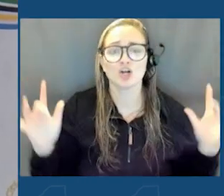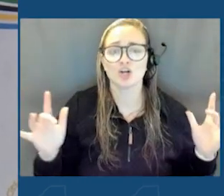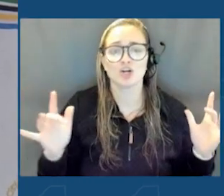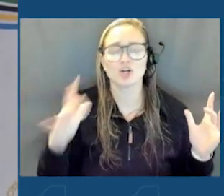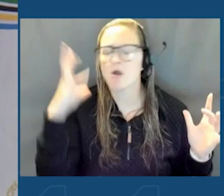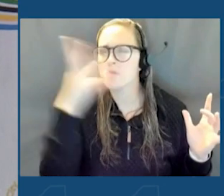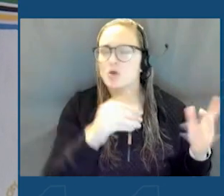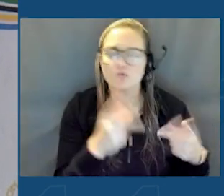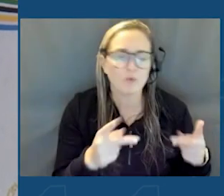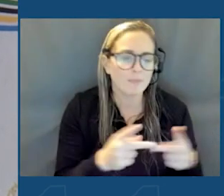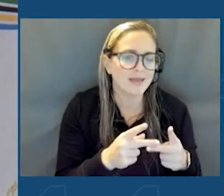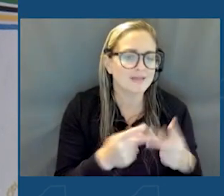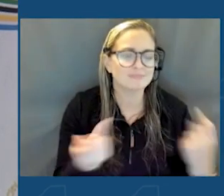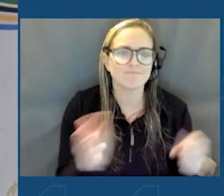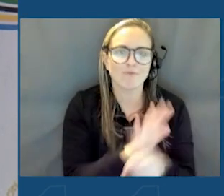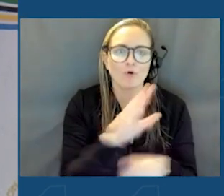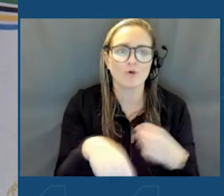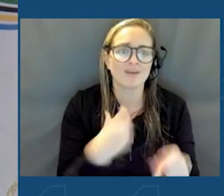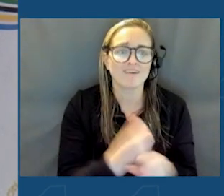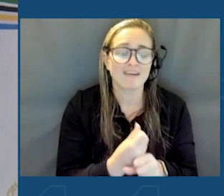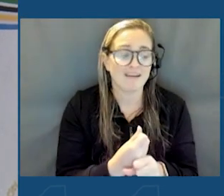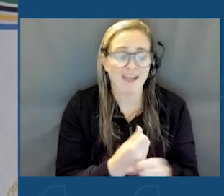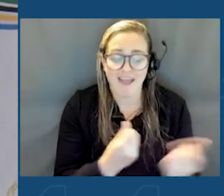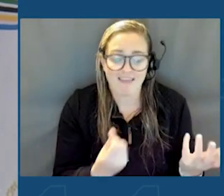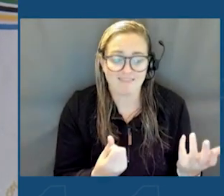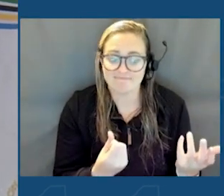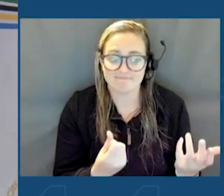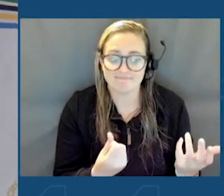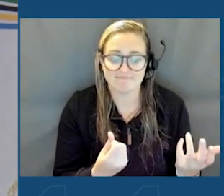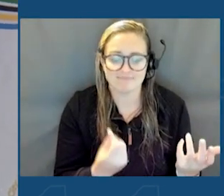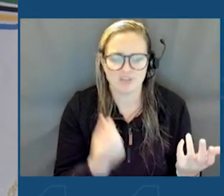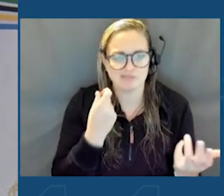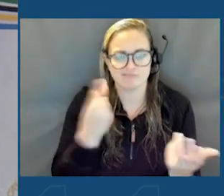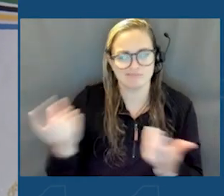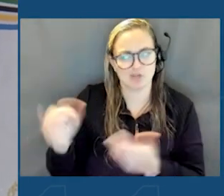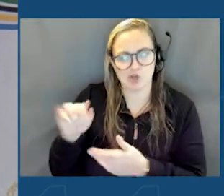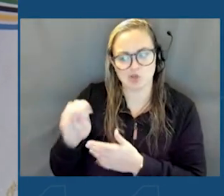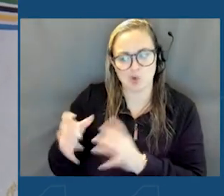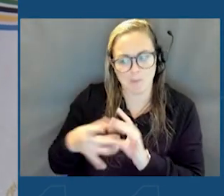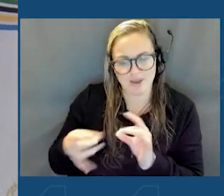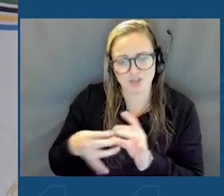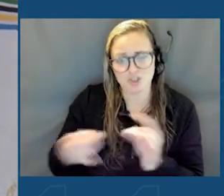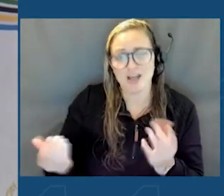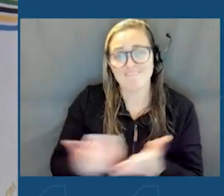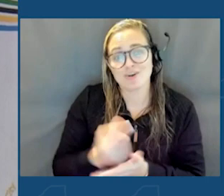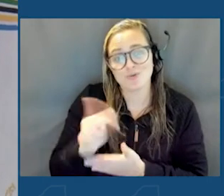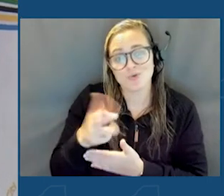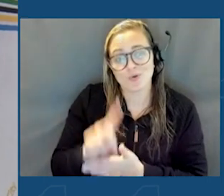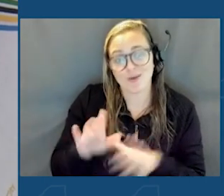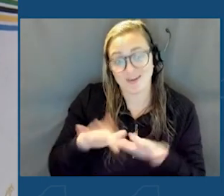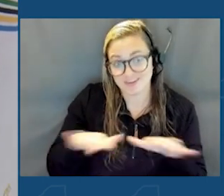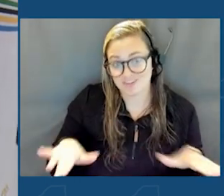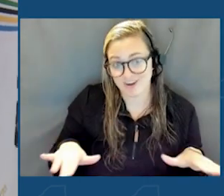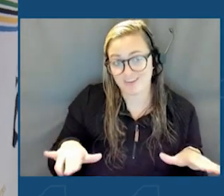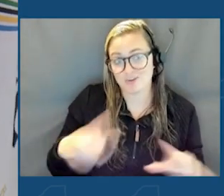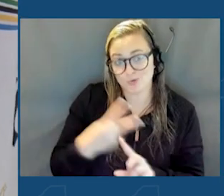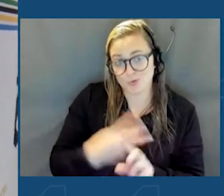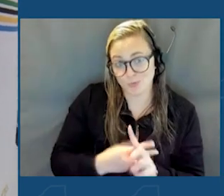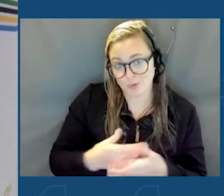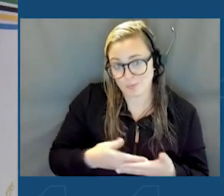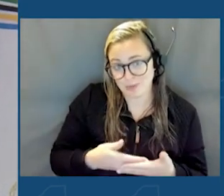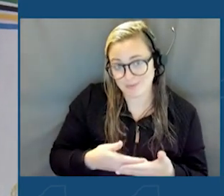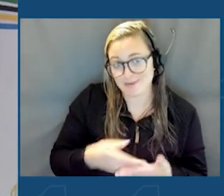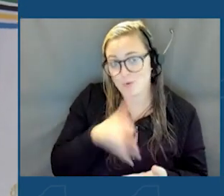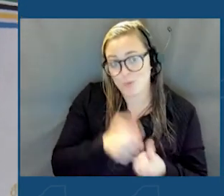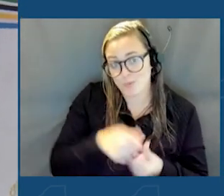place year-round here, and I am no stranger. You mentioned, Joe, that I have a new grandchild, 2-month-old baby, and I was talking to my